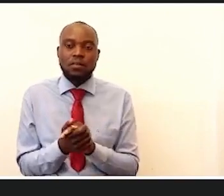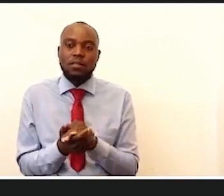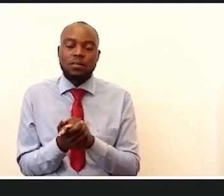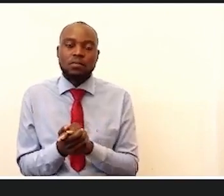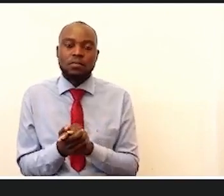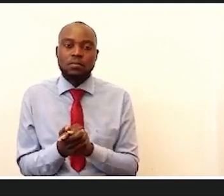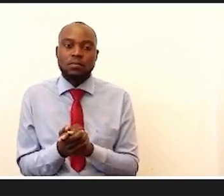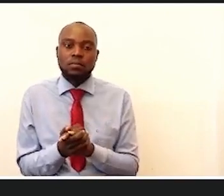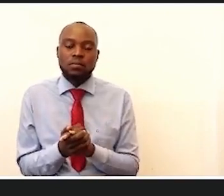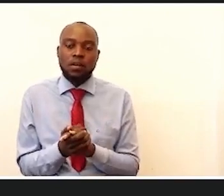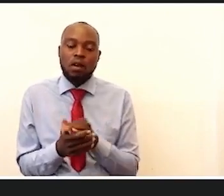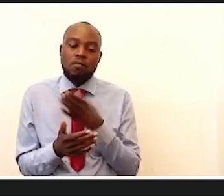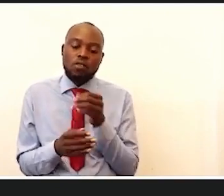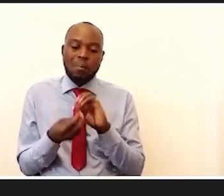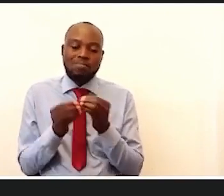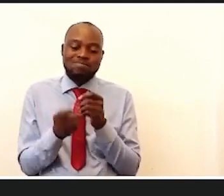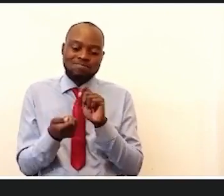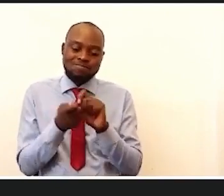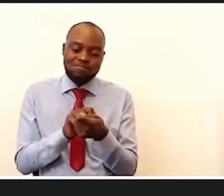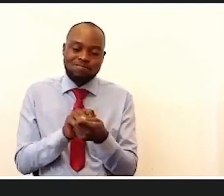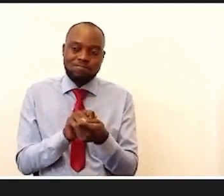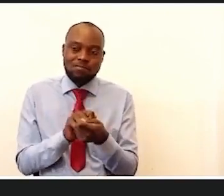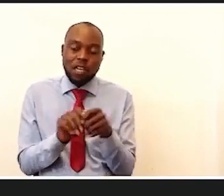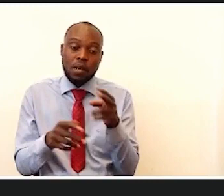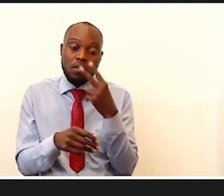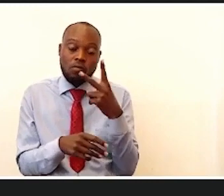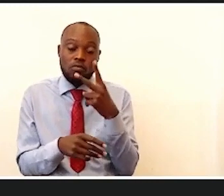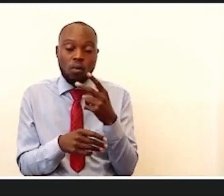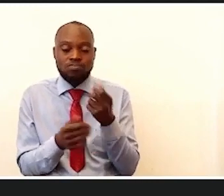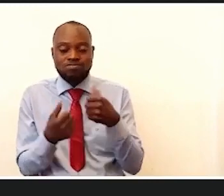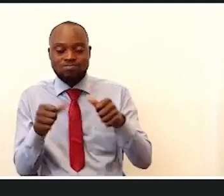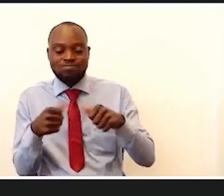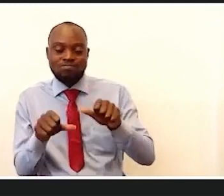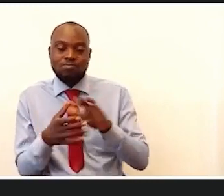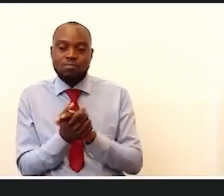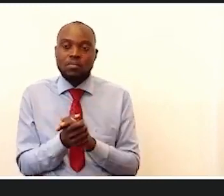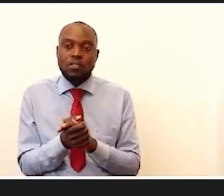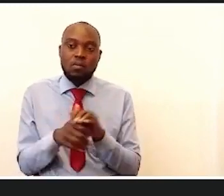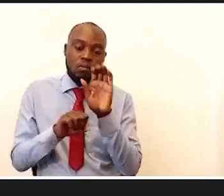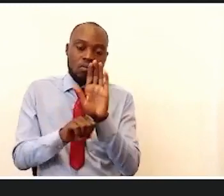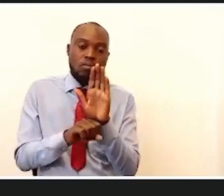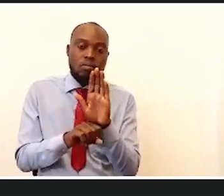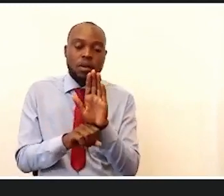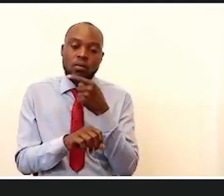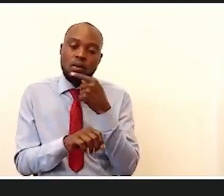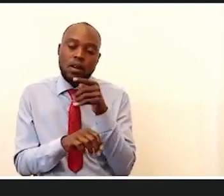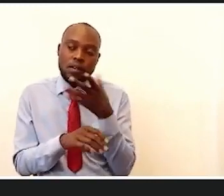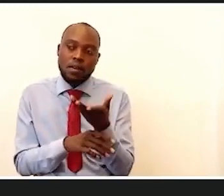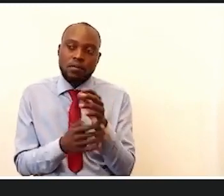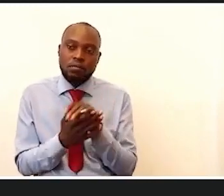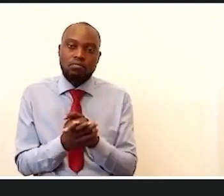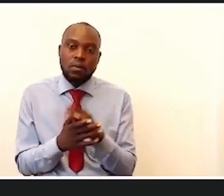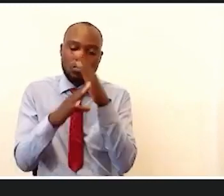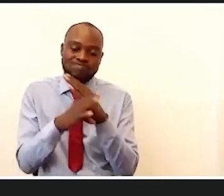be a precondition and something which we must emphasize. Ownership in terms of control